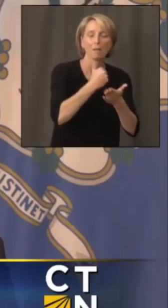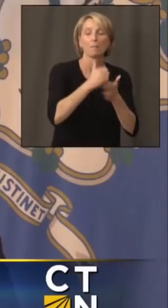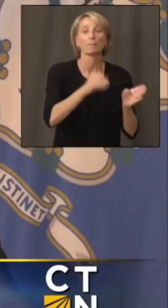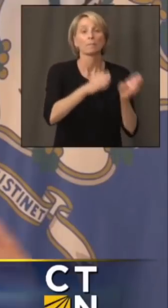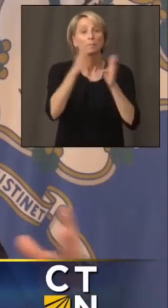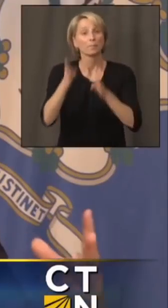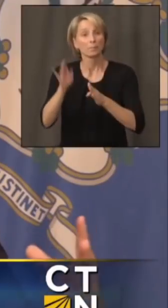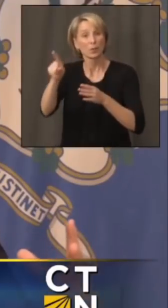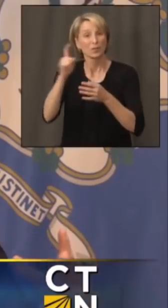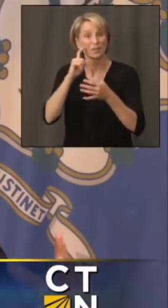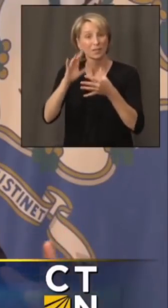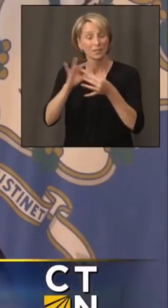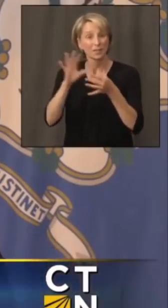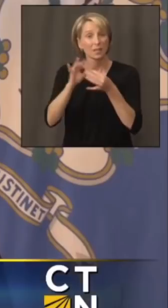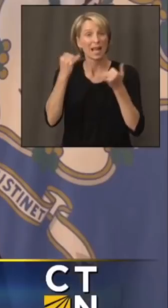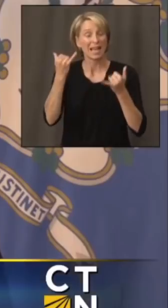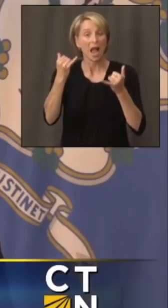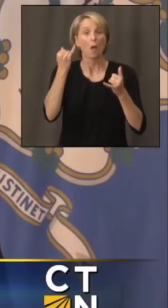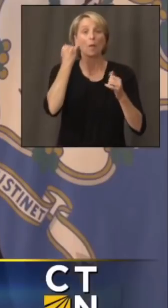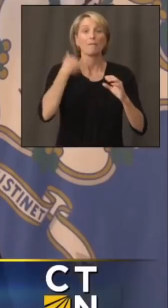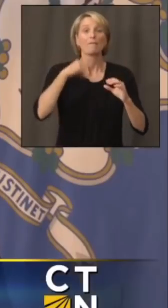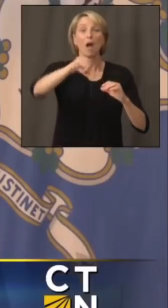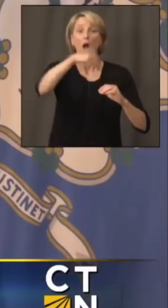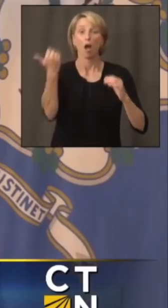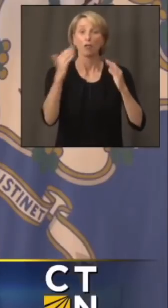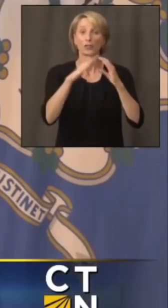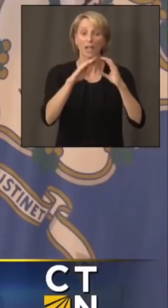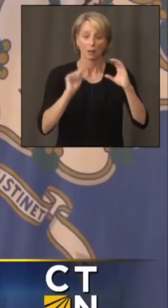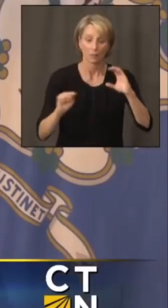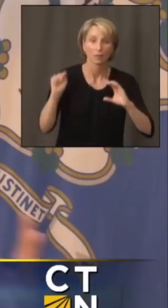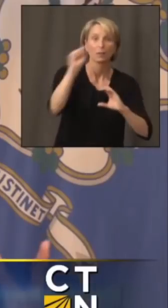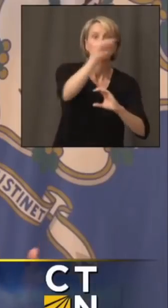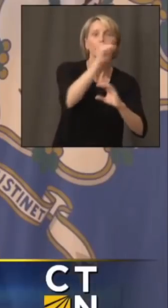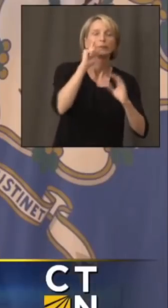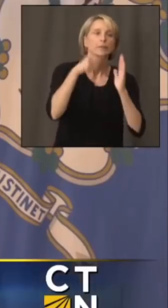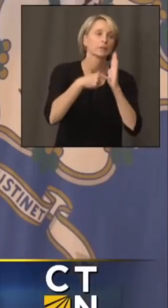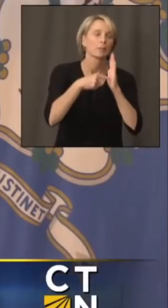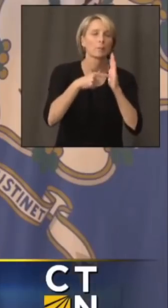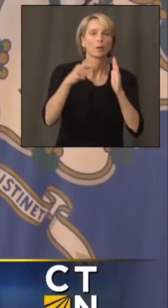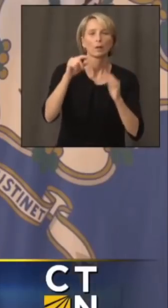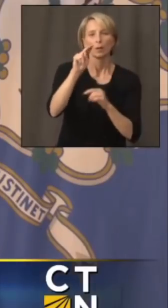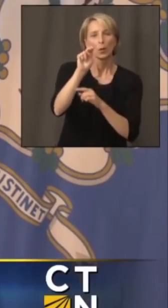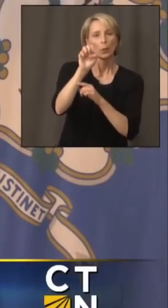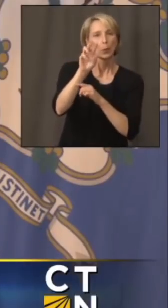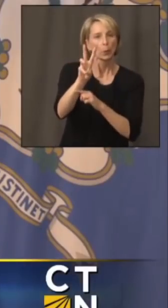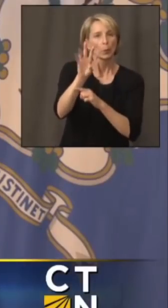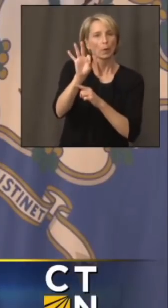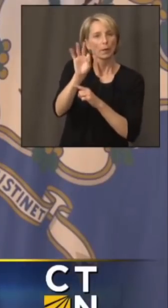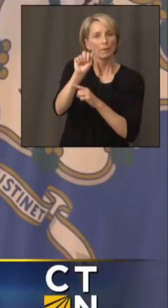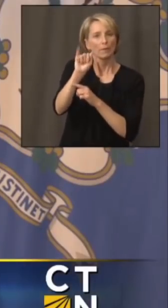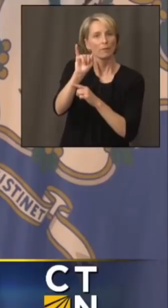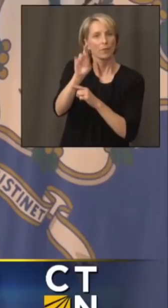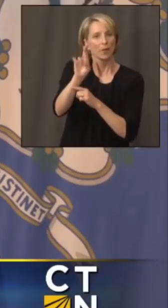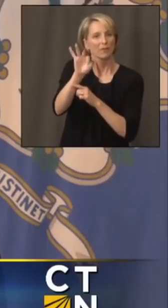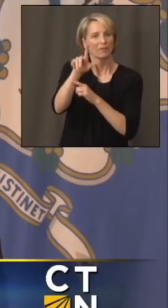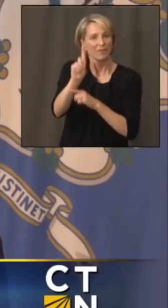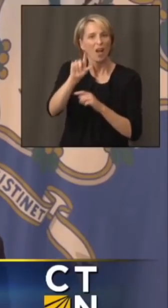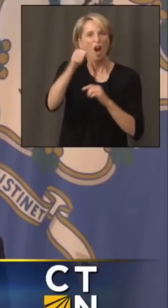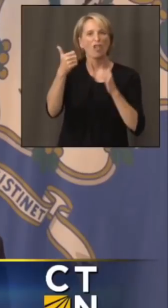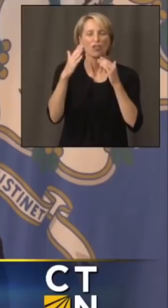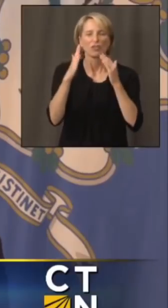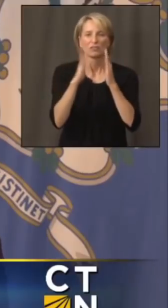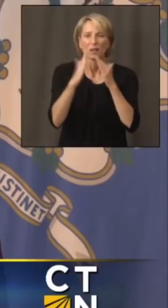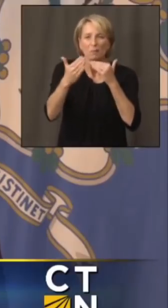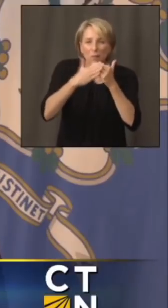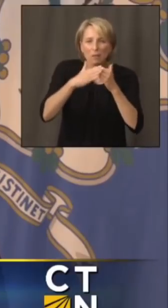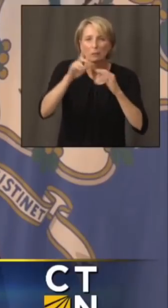question is, what does that mean to the greater region? As you look at New Fairfield and the other towns in the area, we're watching